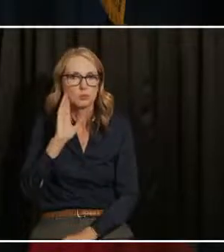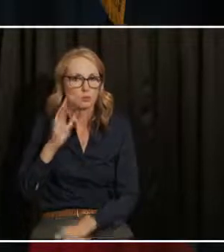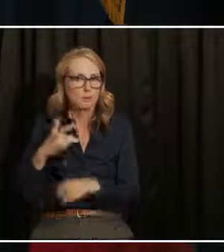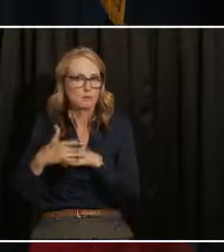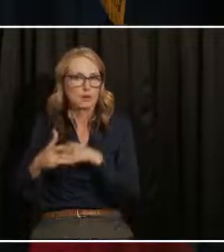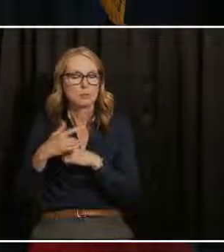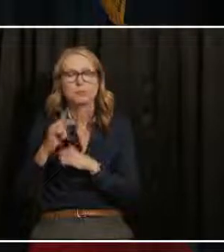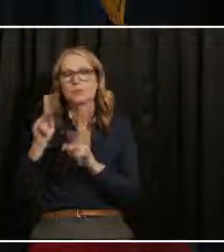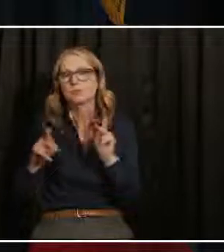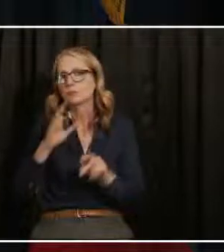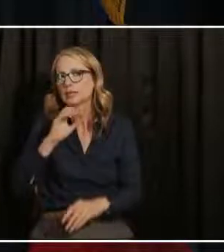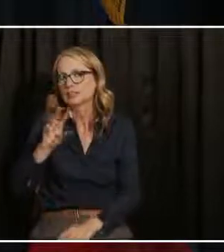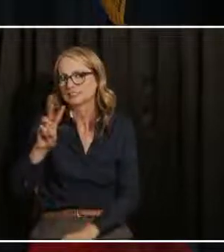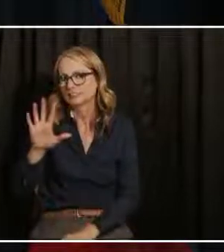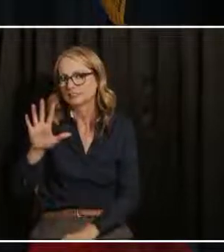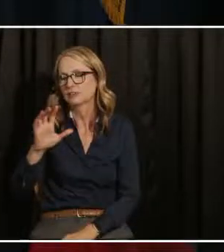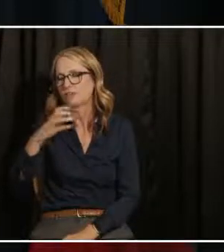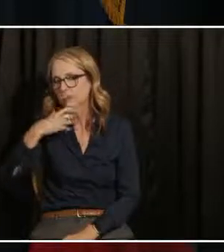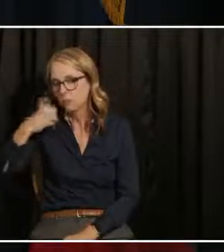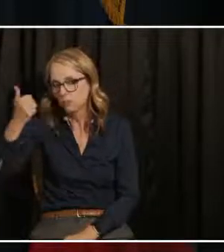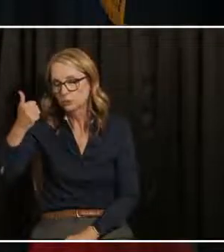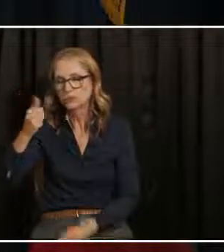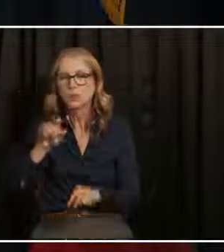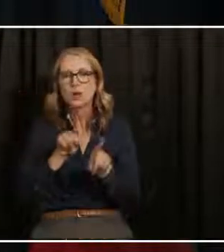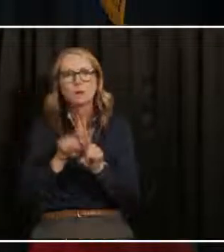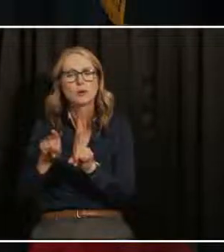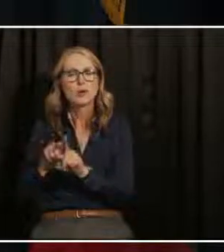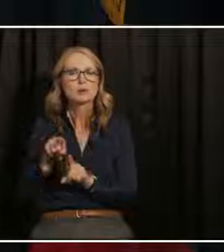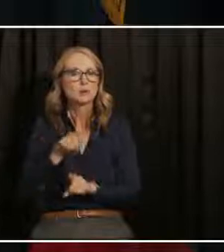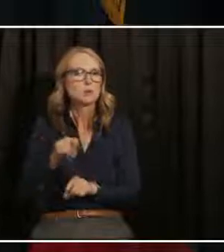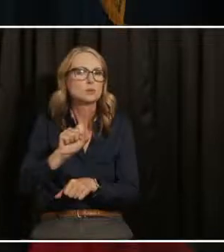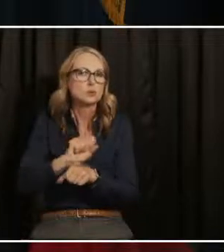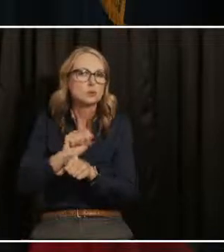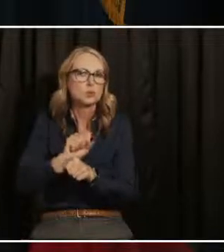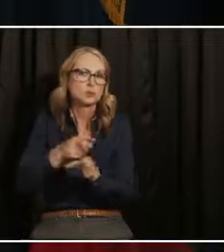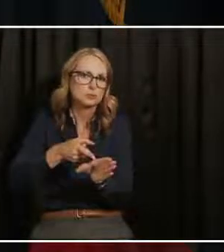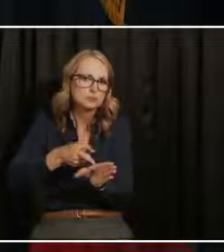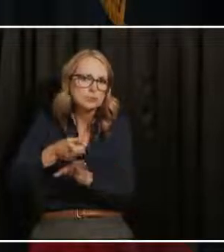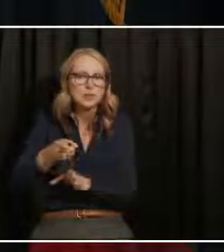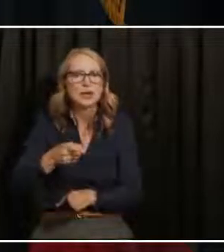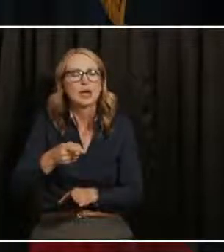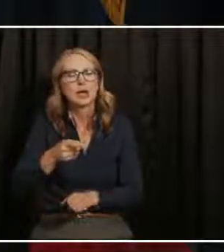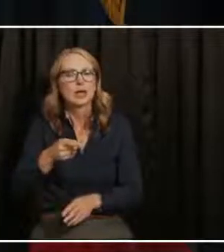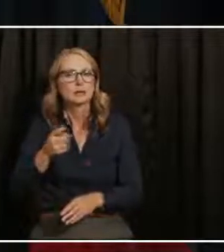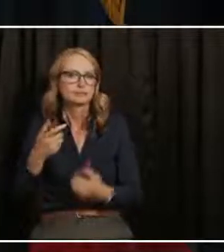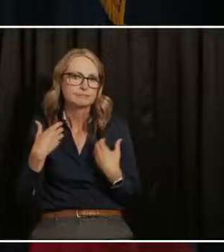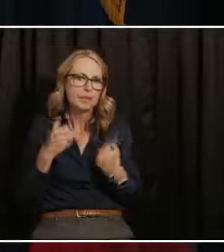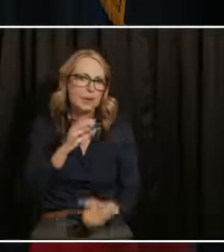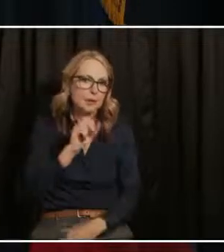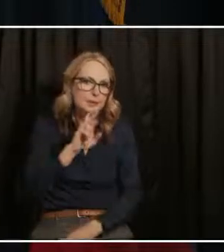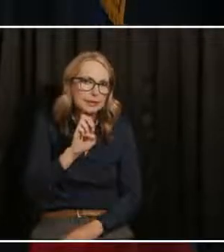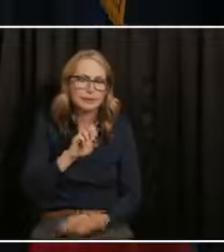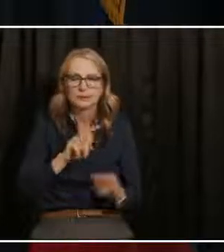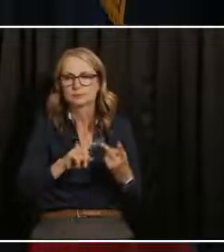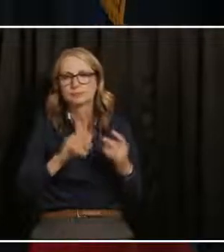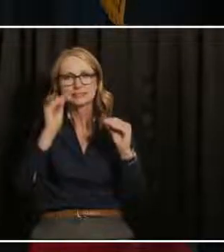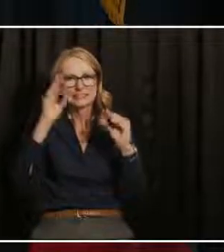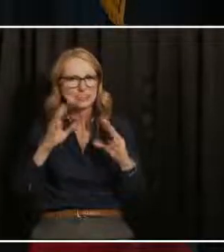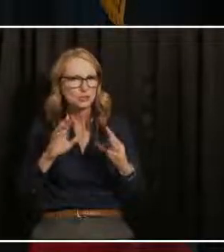people 65 and up, as well as everybody in frontline essential jobs where they encounter others, healthcare workers, teachers, et